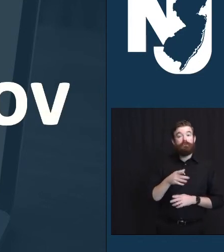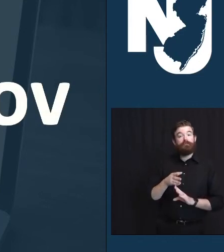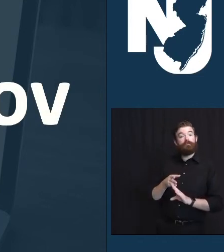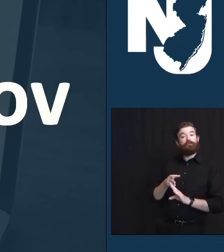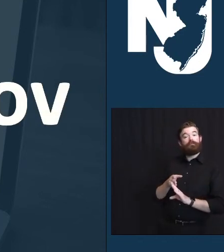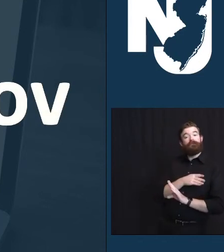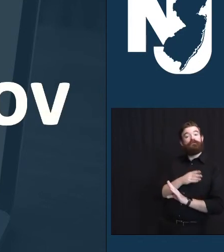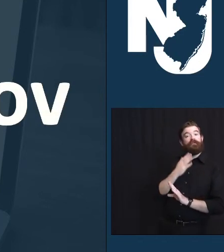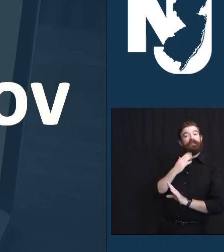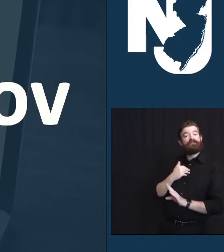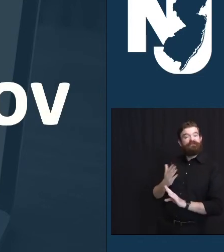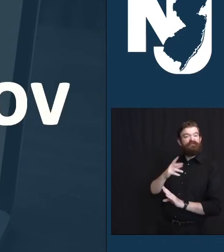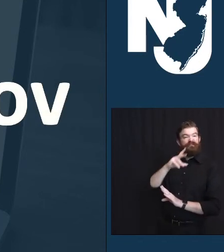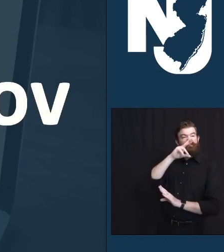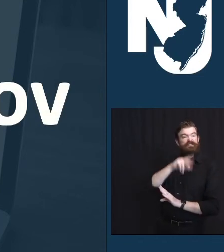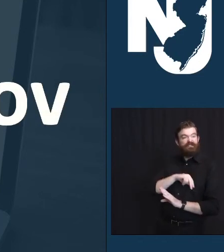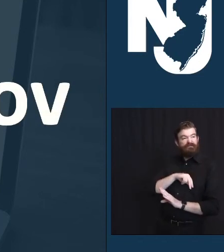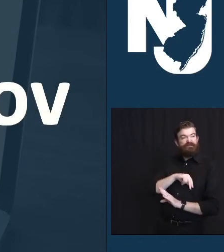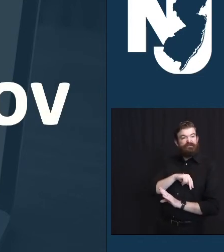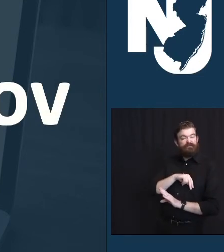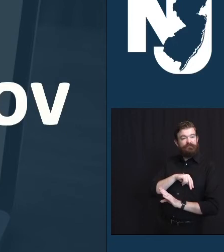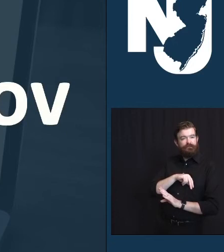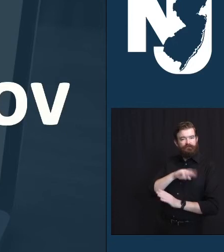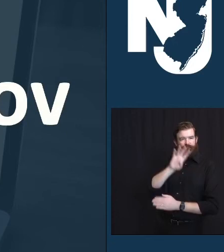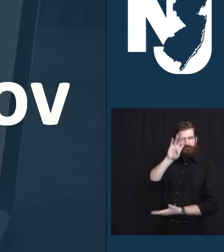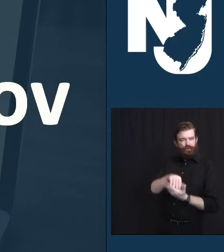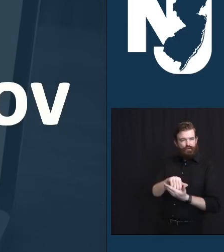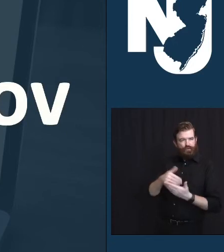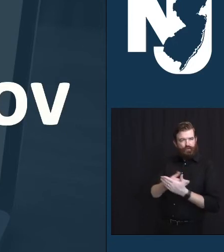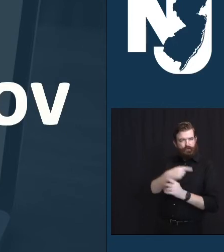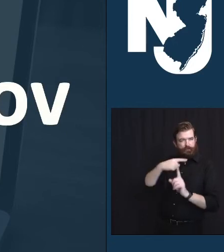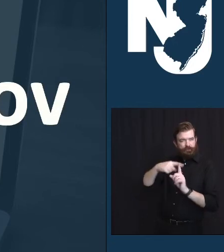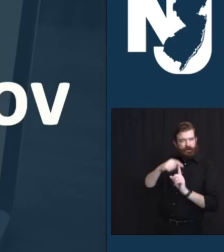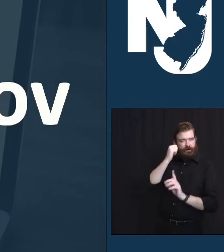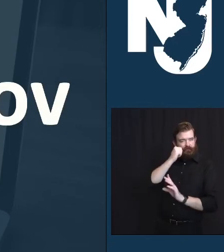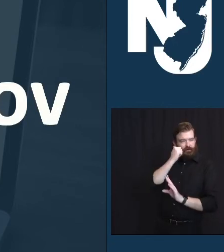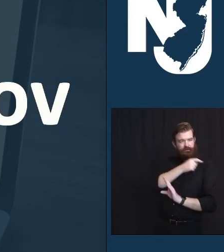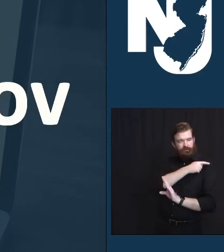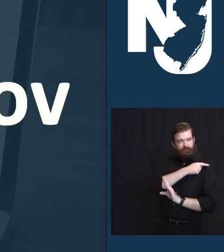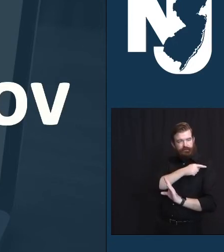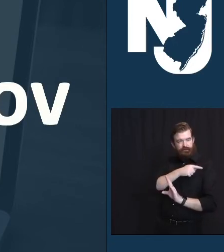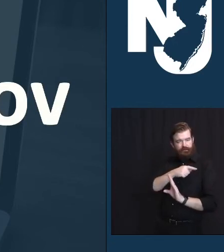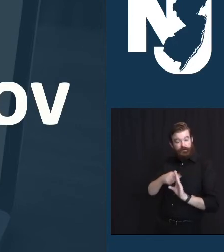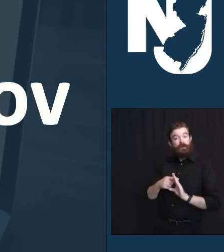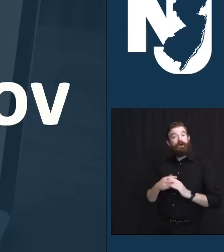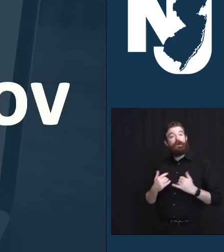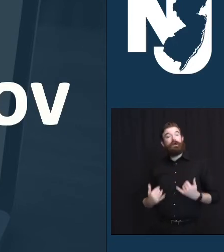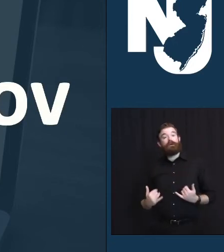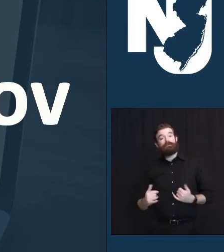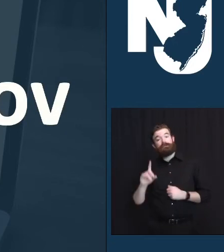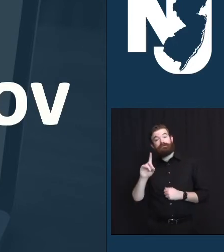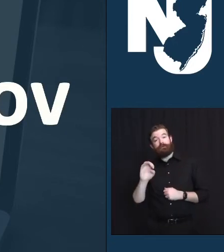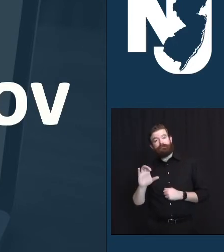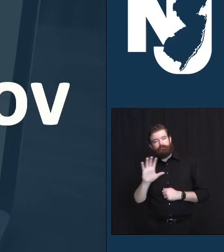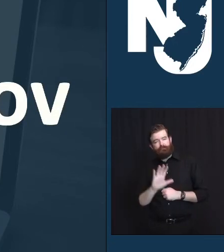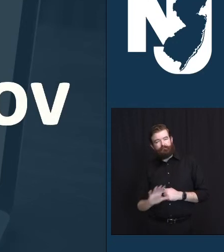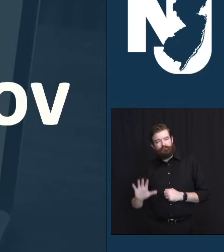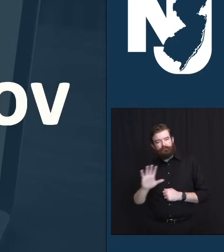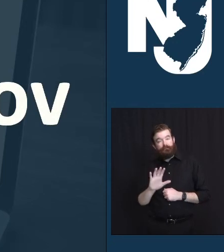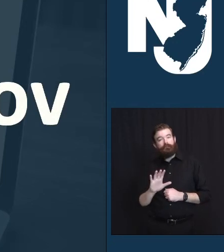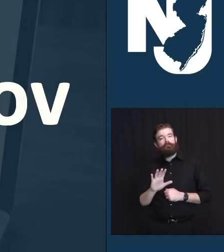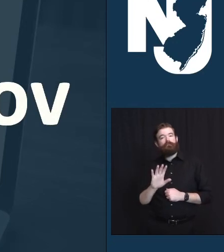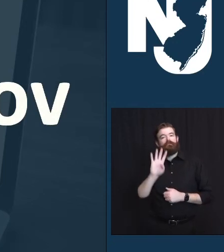roughly 4,000 new cases a day. So far in the first 3 weeks of December, we're averaging nearly 4,800 daily cases.